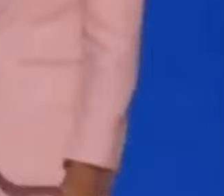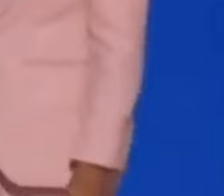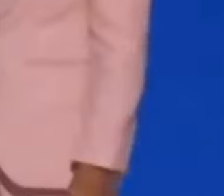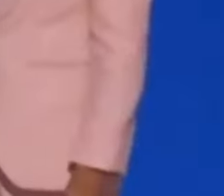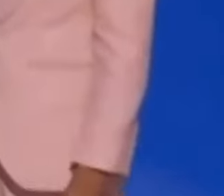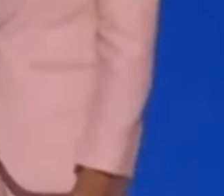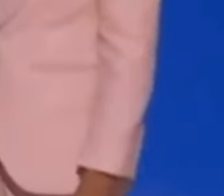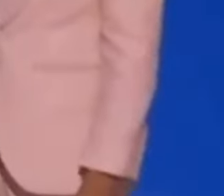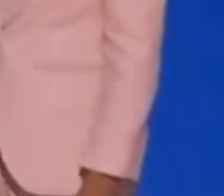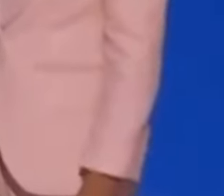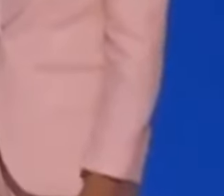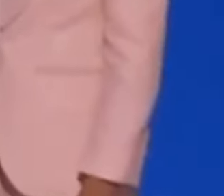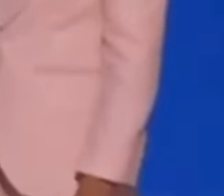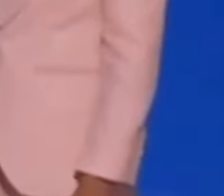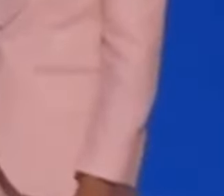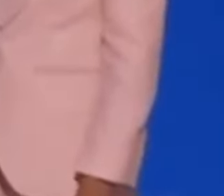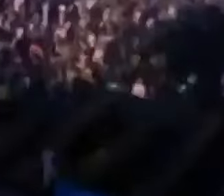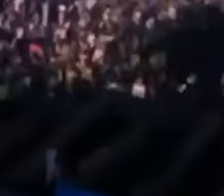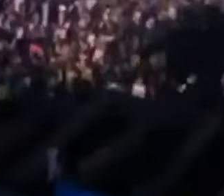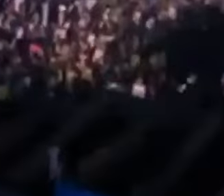Everybody over here say la!